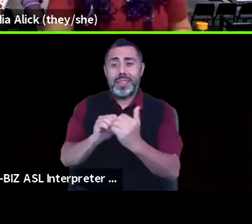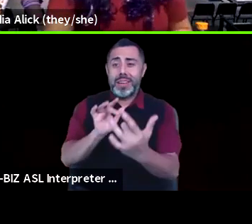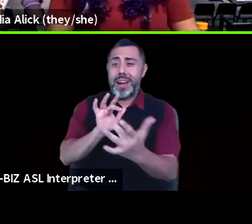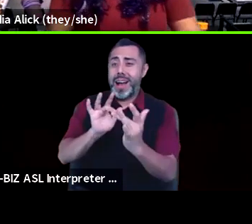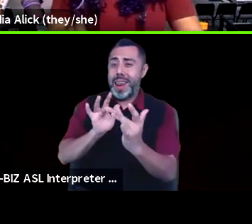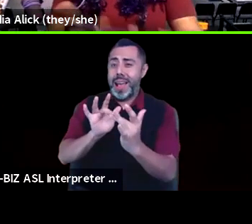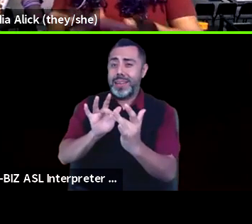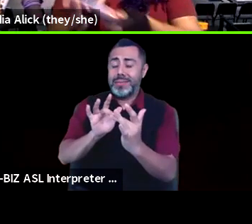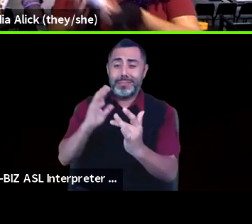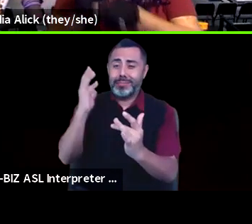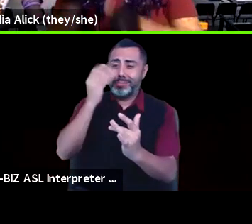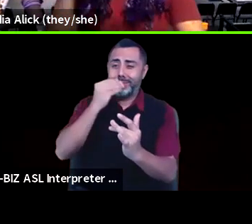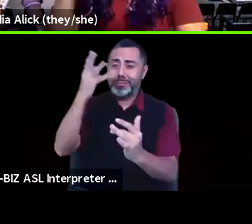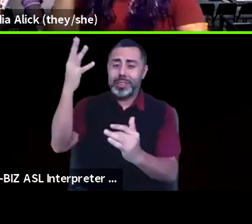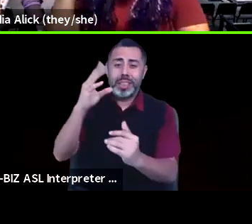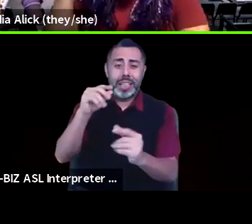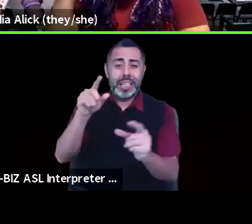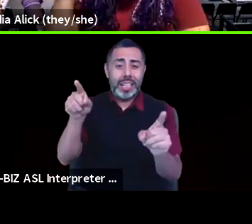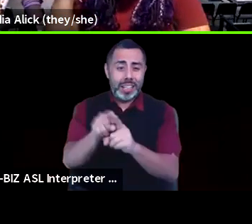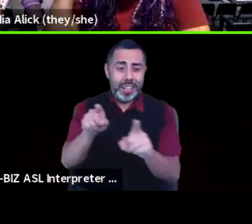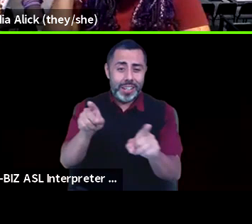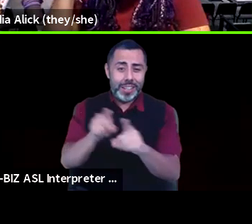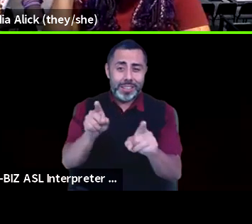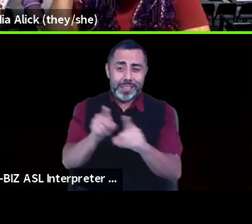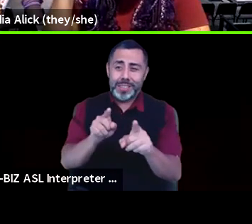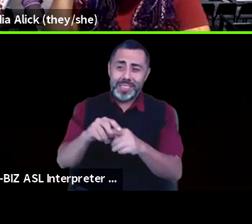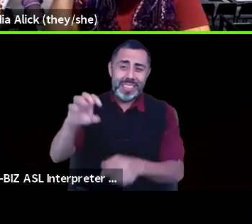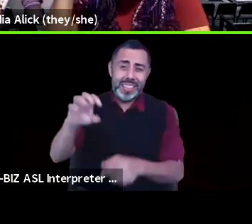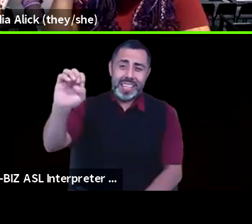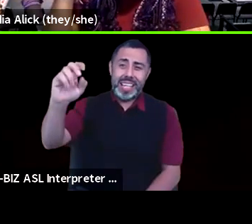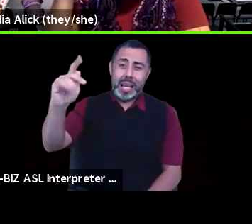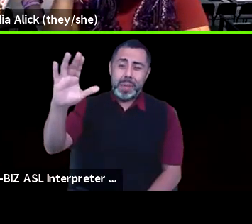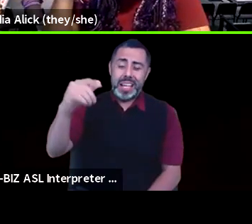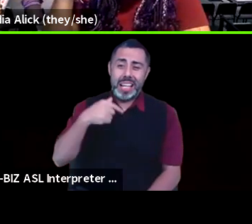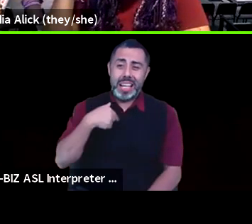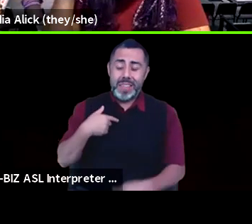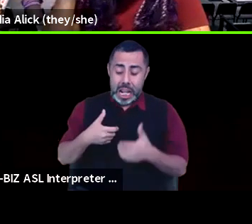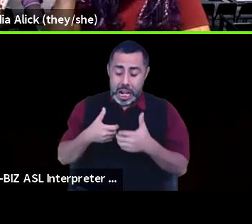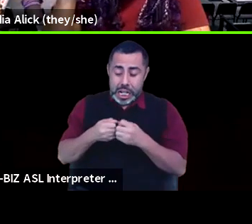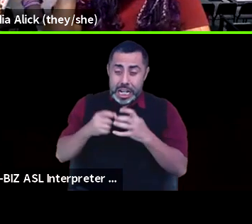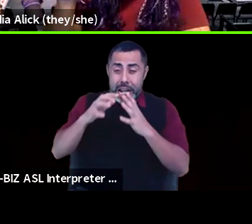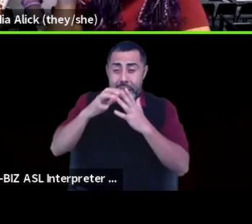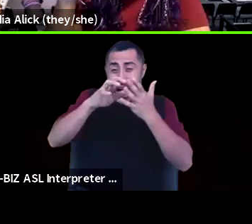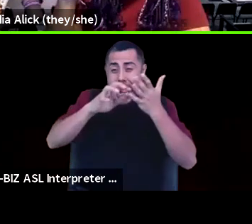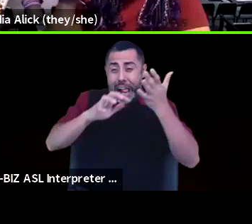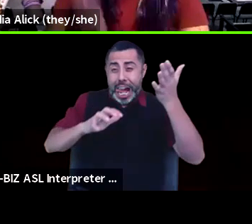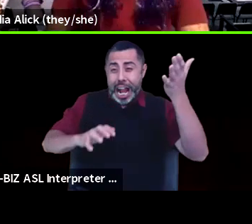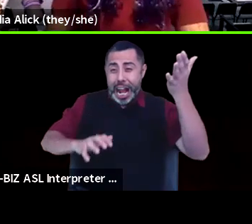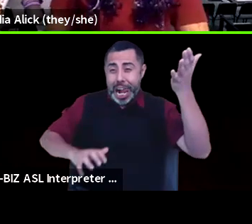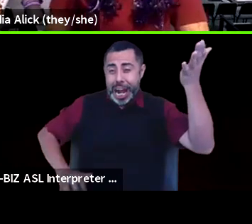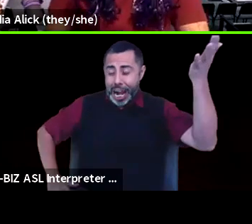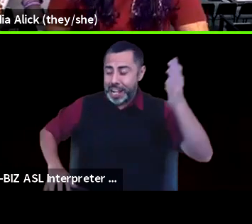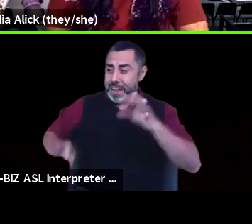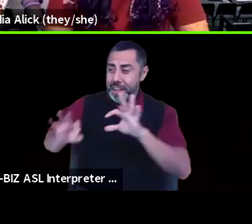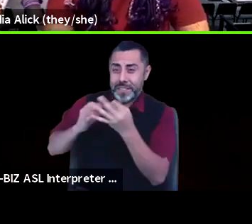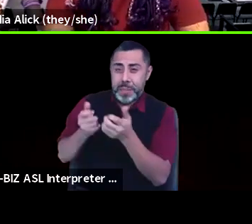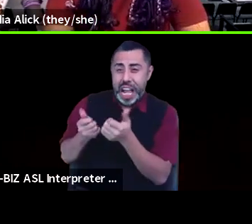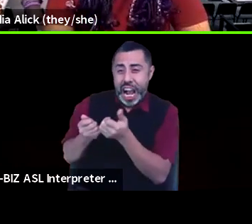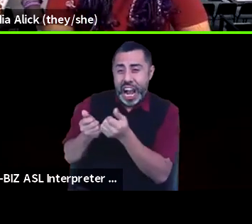of course, epic, epic text message threads with my family. Memes are life.